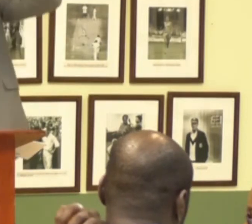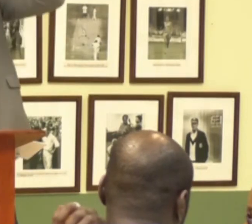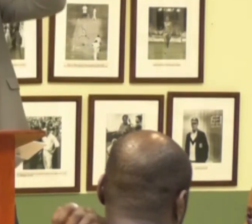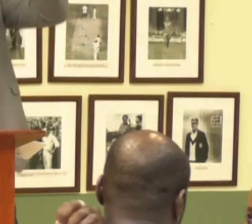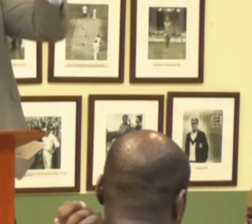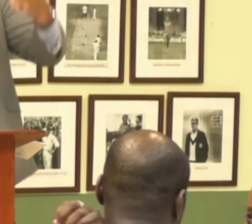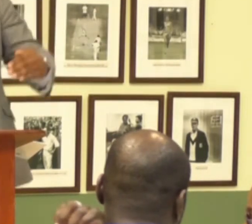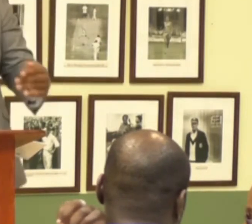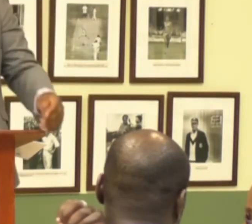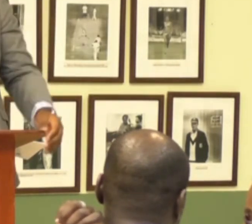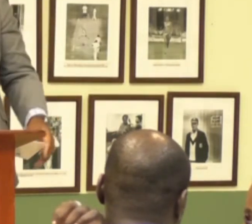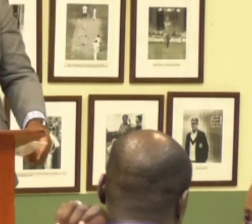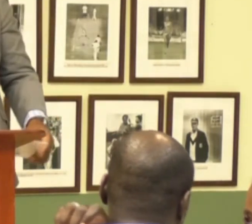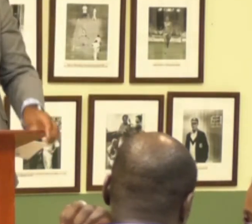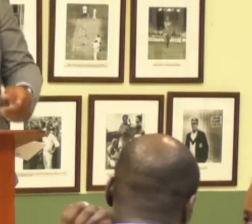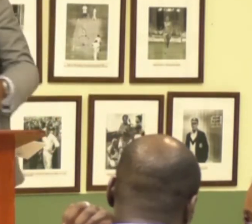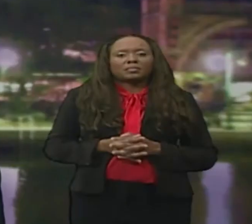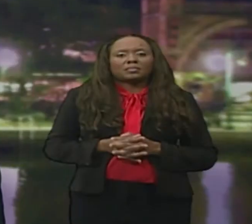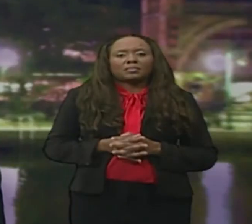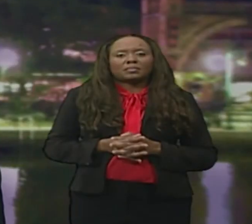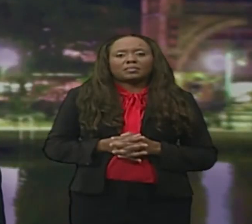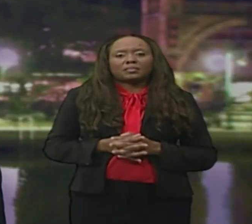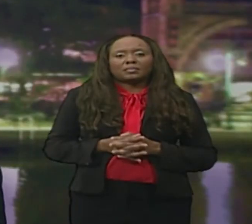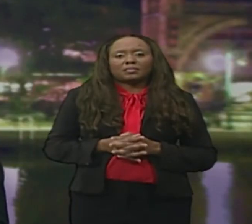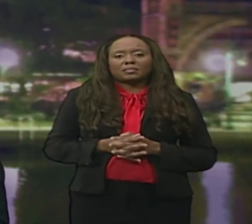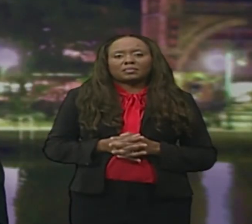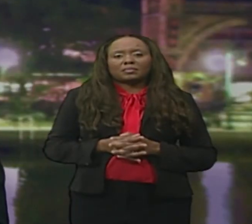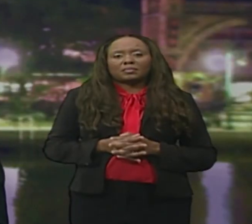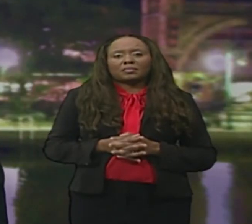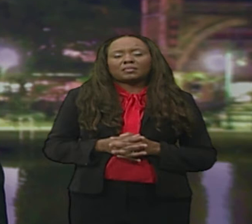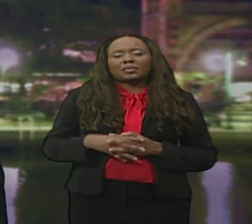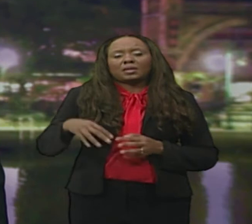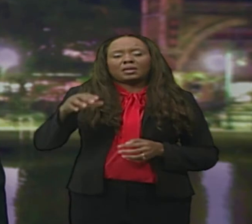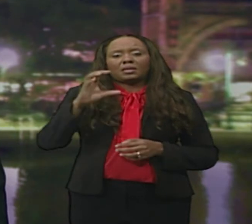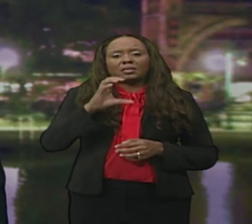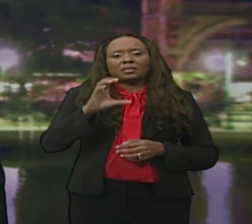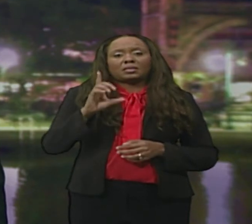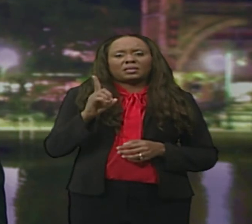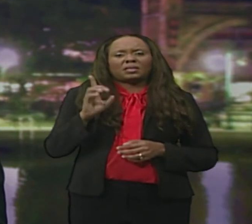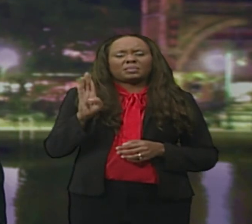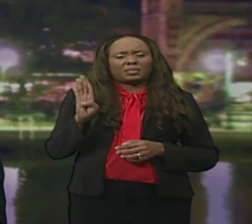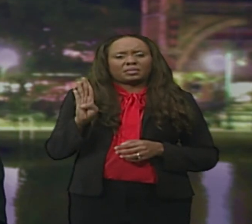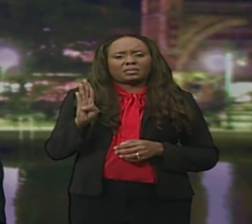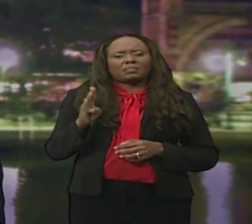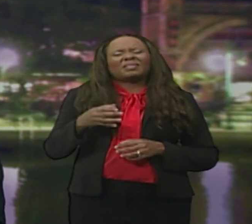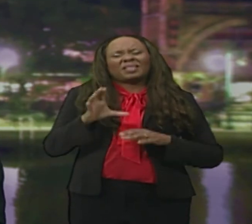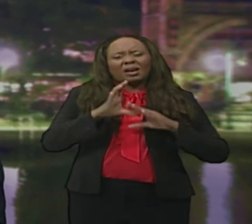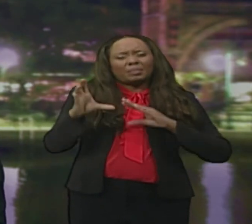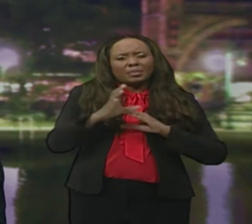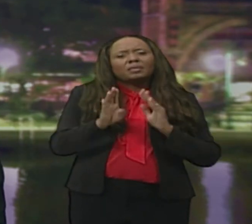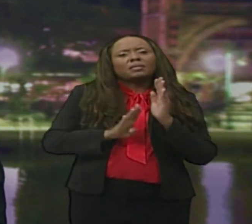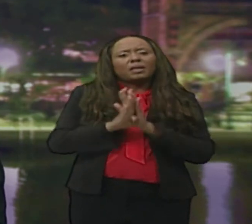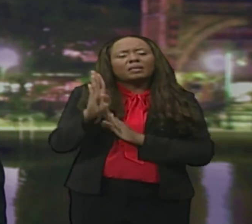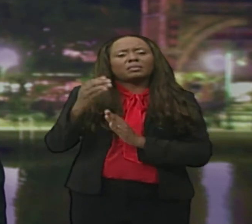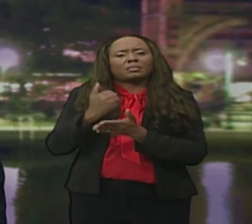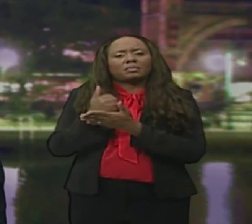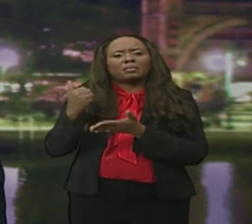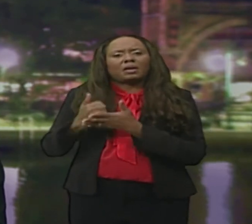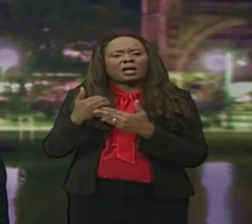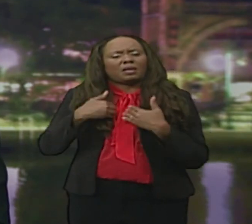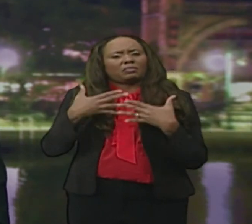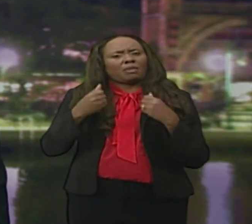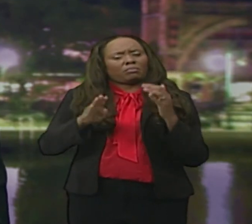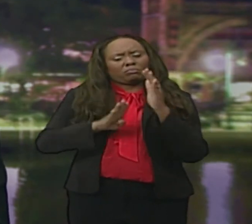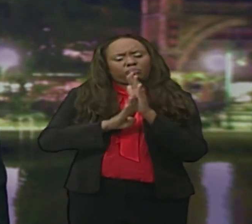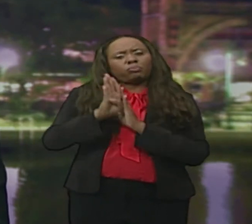as outlined in the GDPR. The Barbados-based Caribbean Development Bank recorded strong growth and exceeded